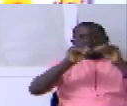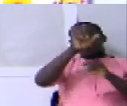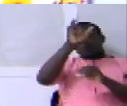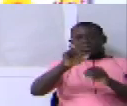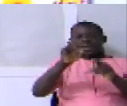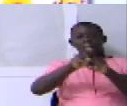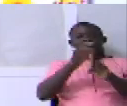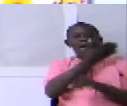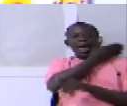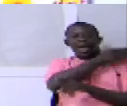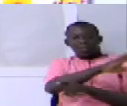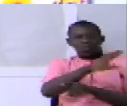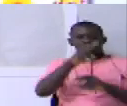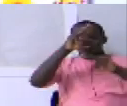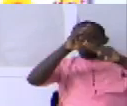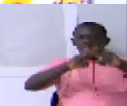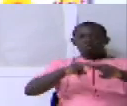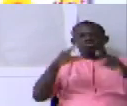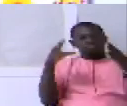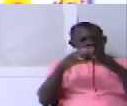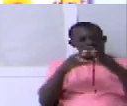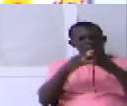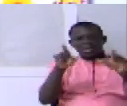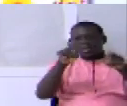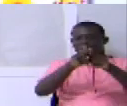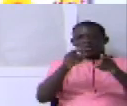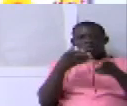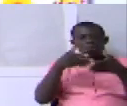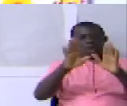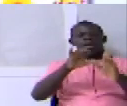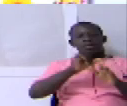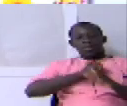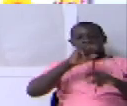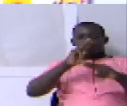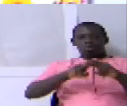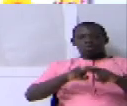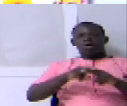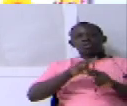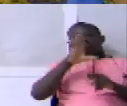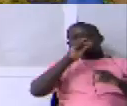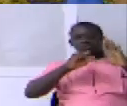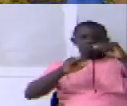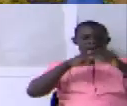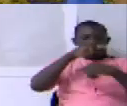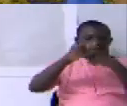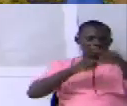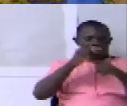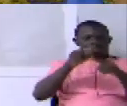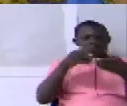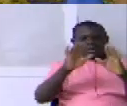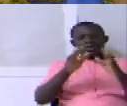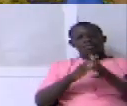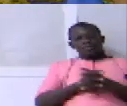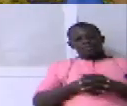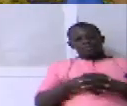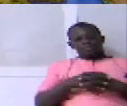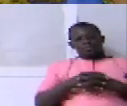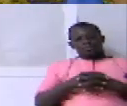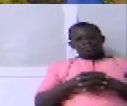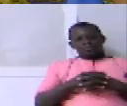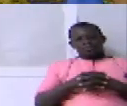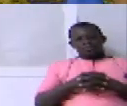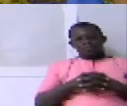sit. Purinyin kama kasola do kula do kana soto mensina ayesi jang kontebe si nyamento